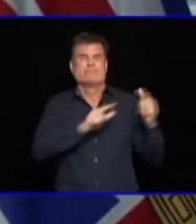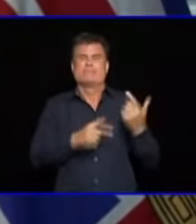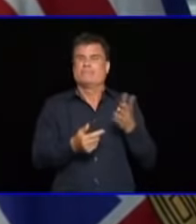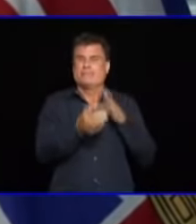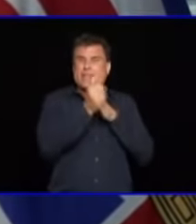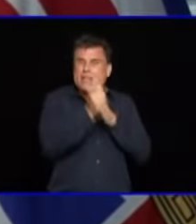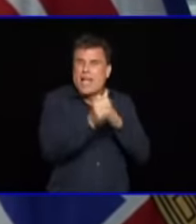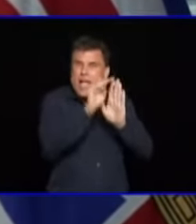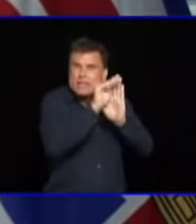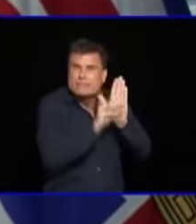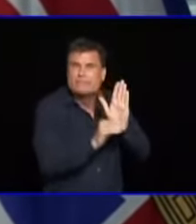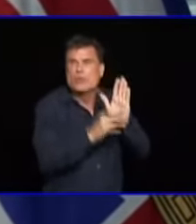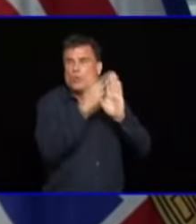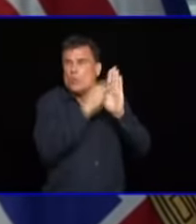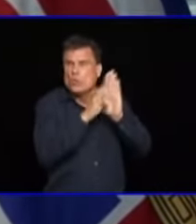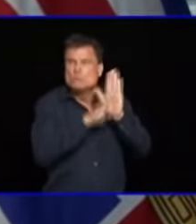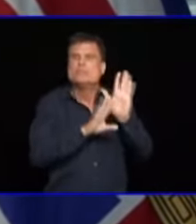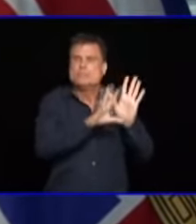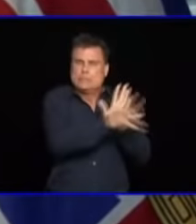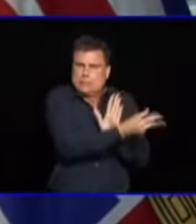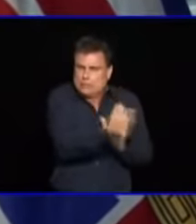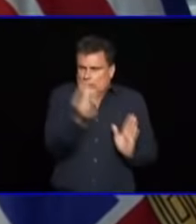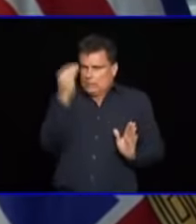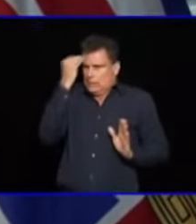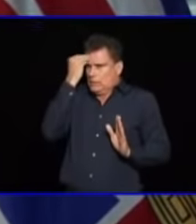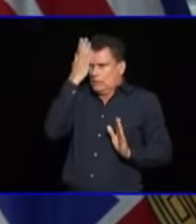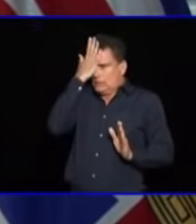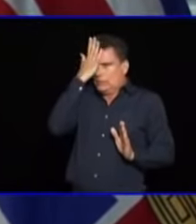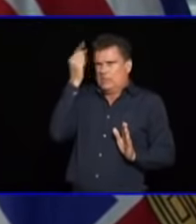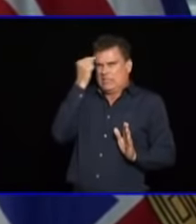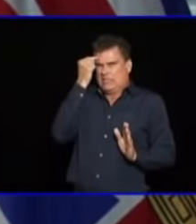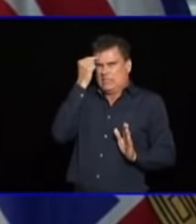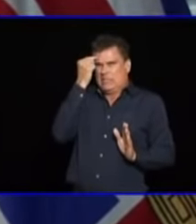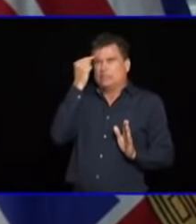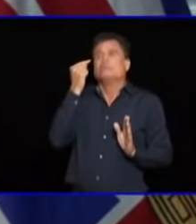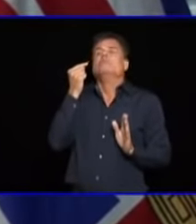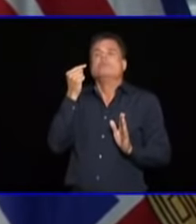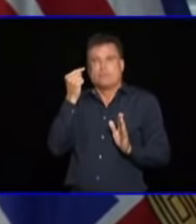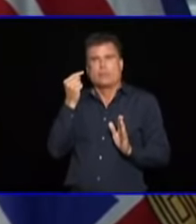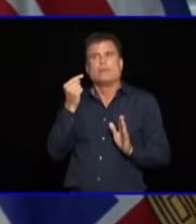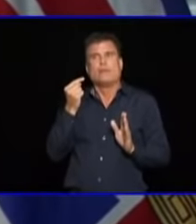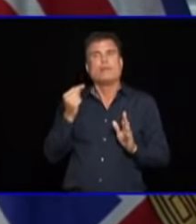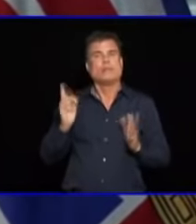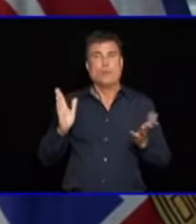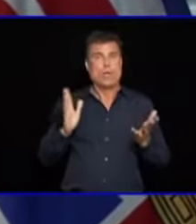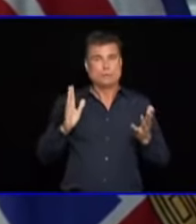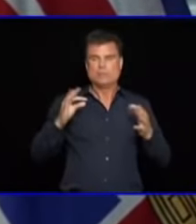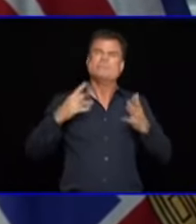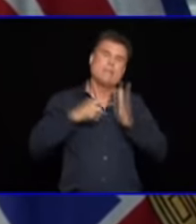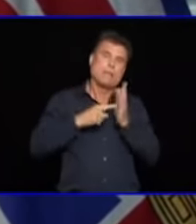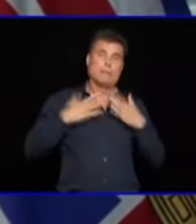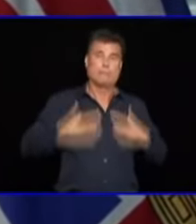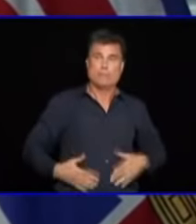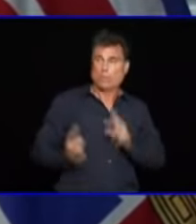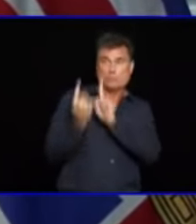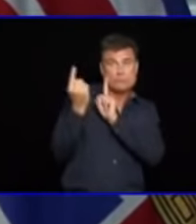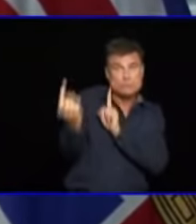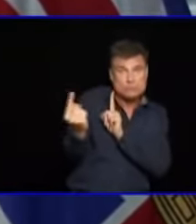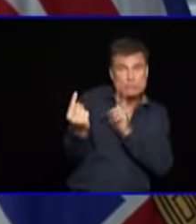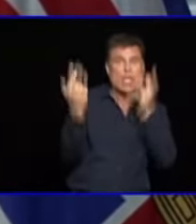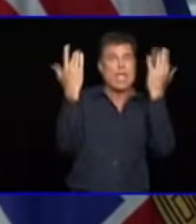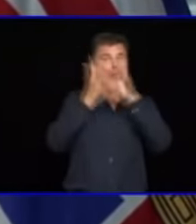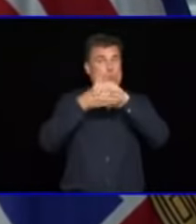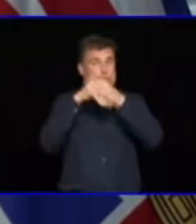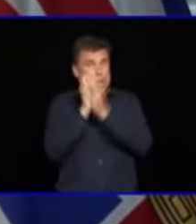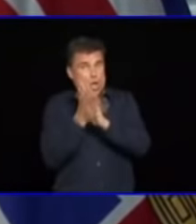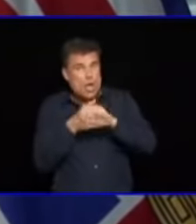spread. Physical distancing saves lives, stop the spread. Hand hygiene, washing our hands saves lives because it stops the